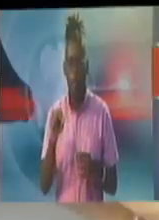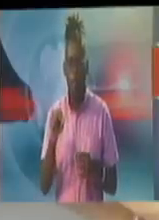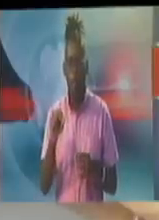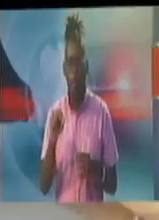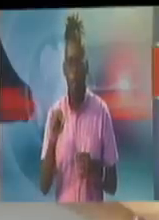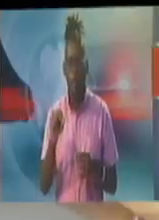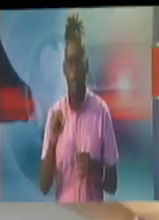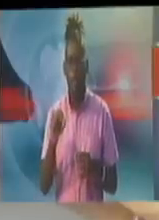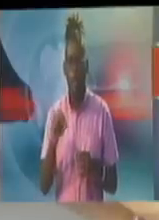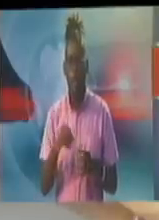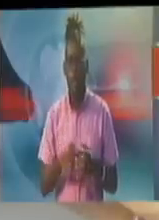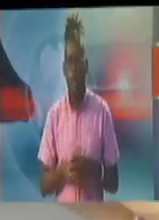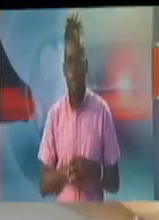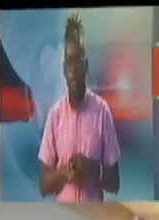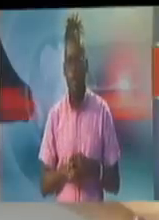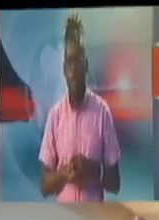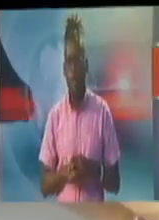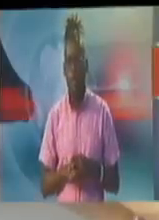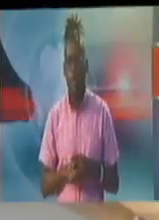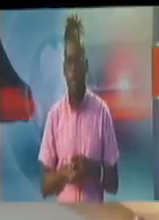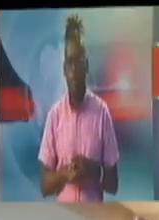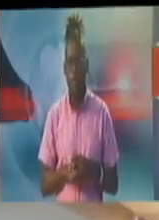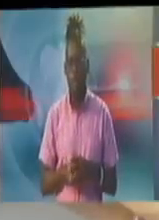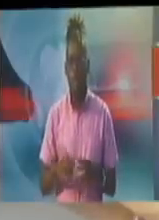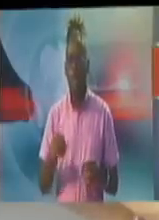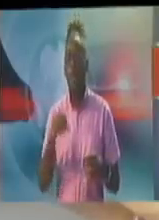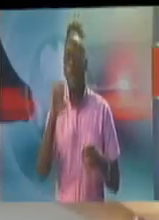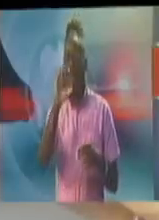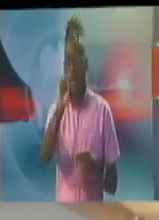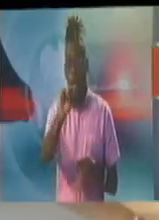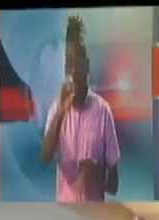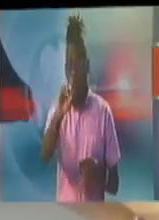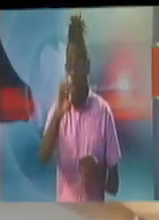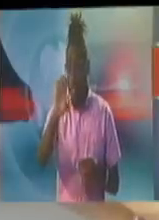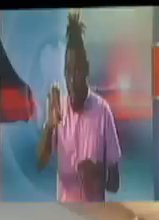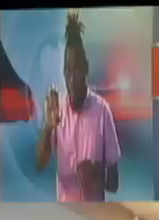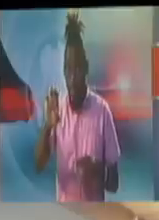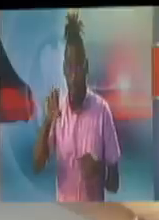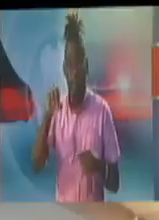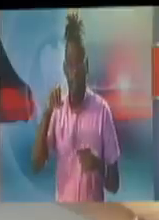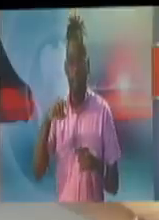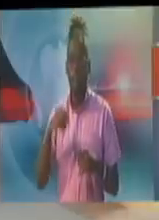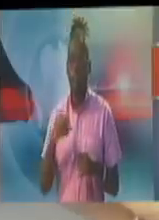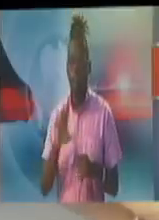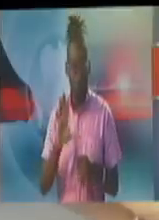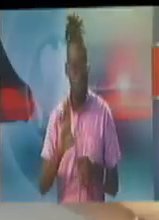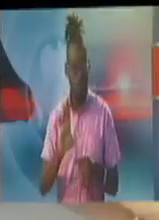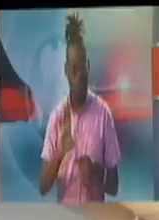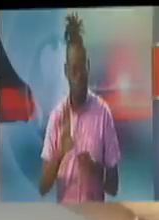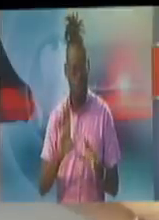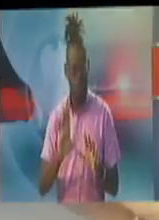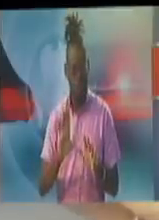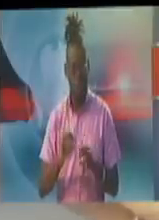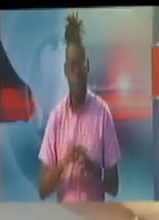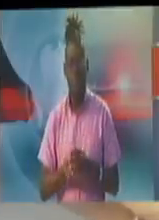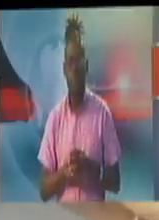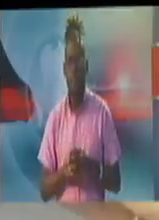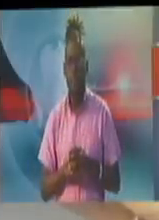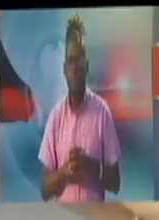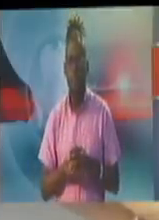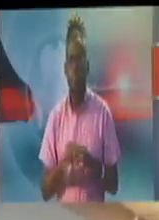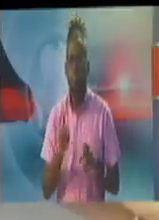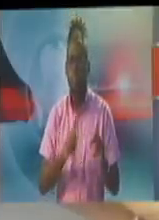in recent times, you've seen the steel motor has been ignored by some. Some people are going to sell drugs, some people are going to